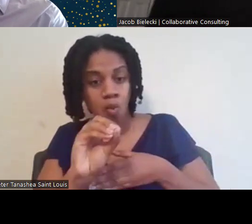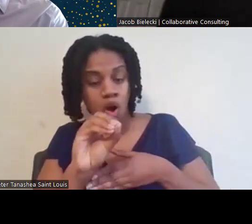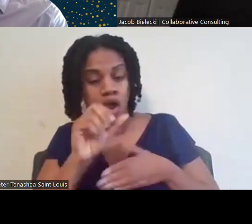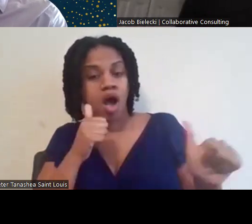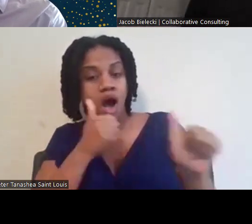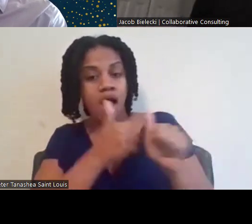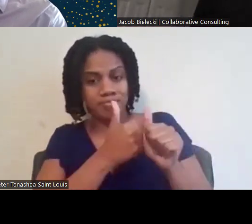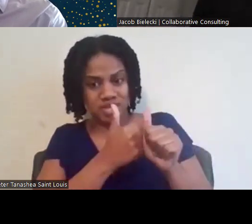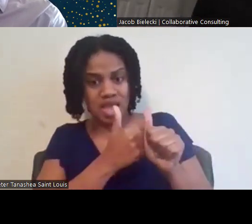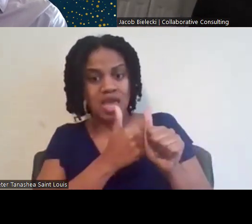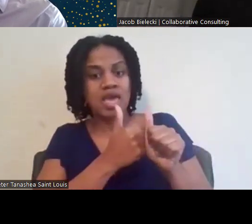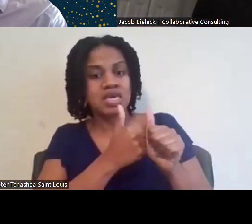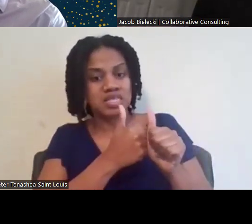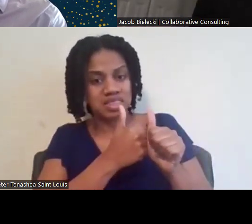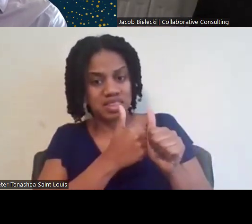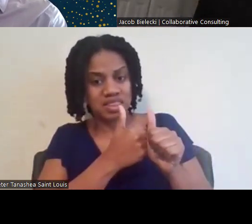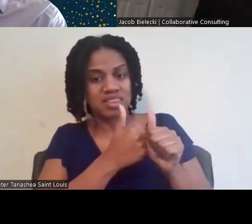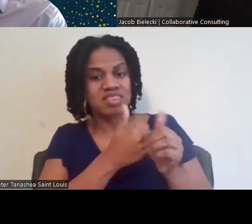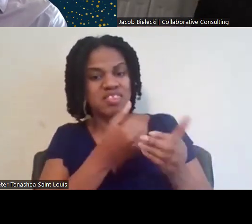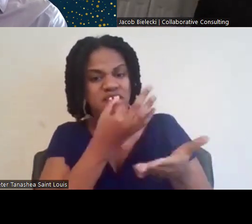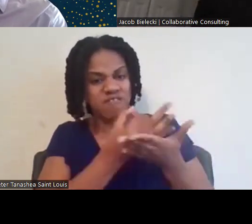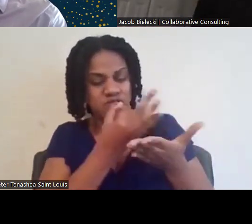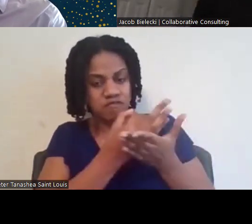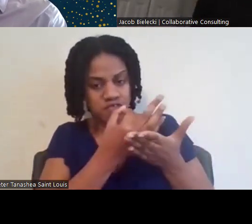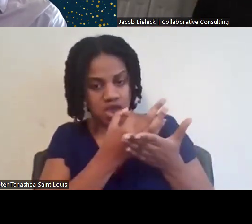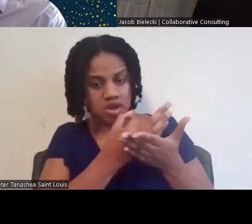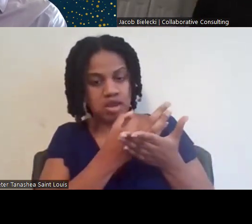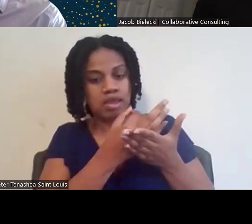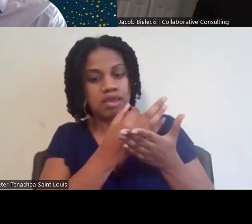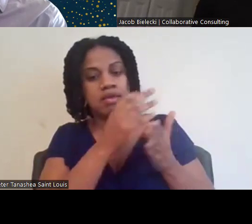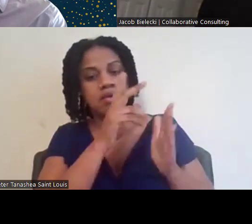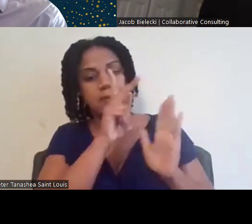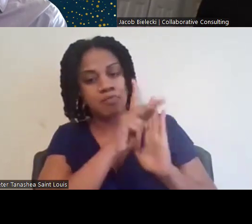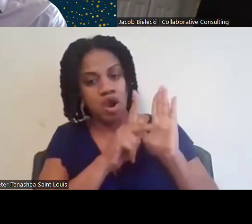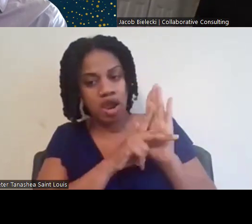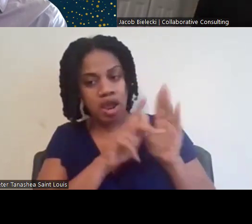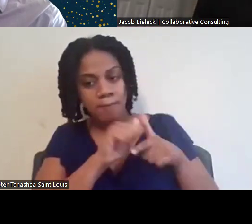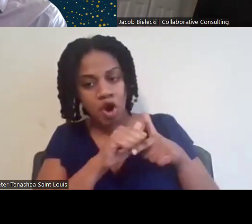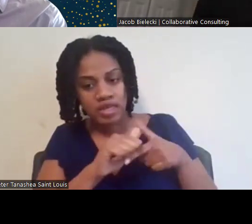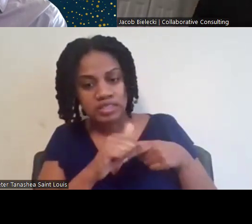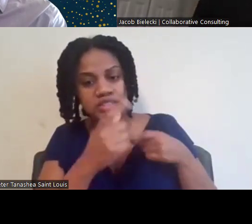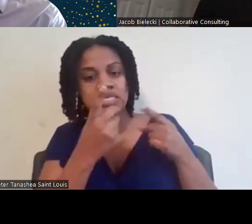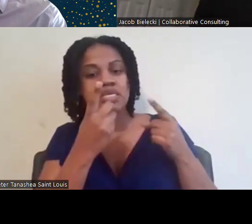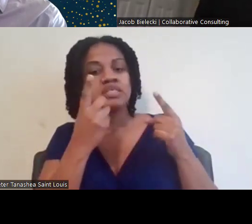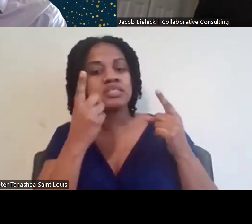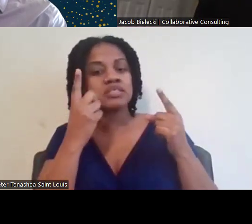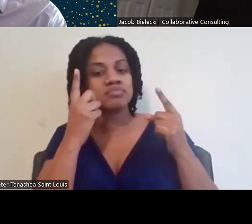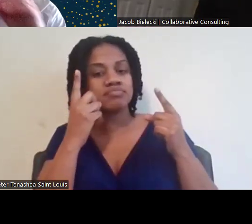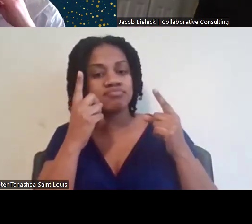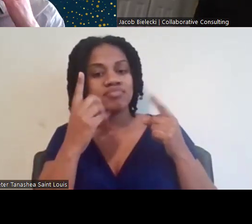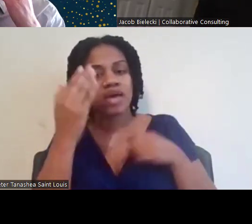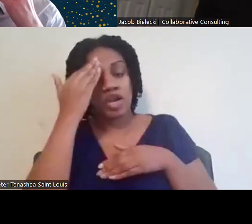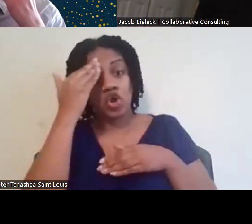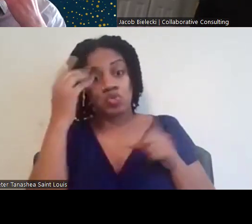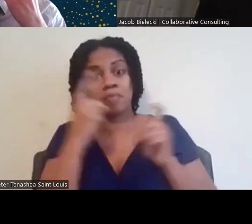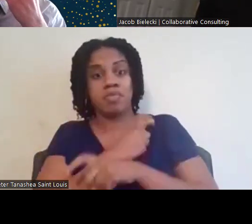funding policies and practices, and then the equitable spending per county. I know because of the